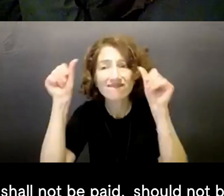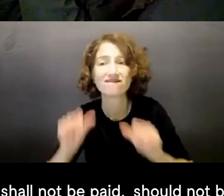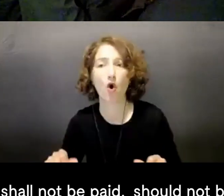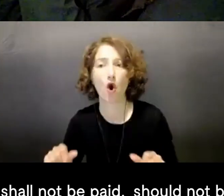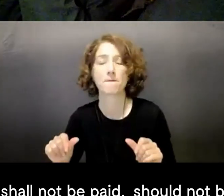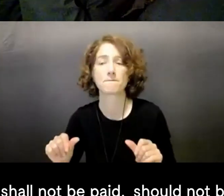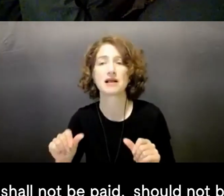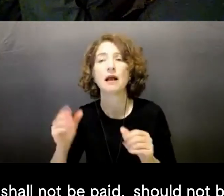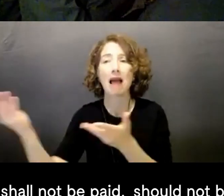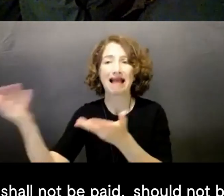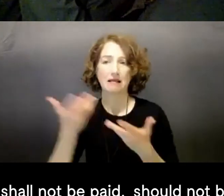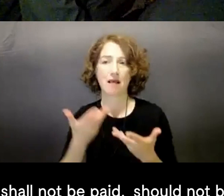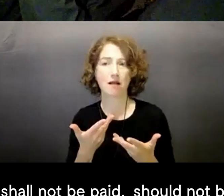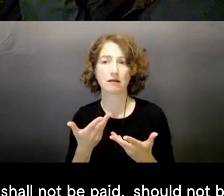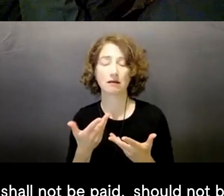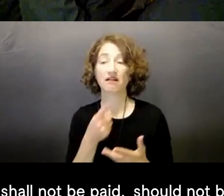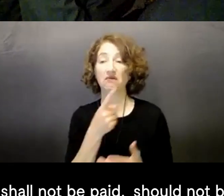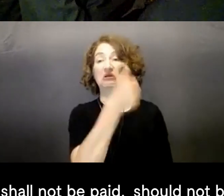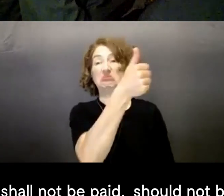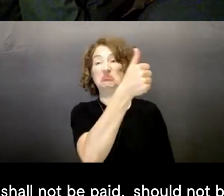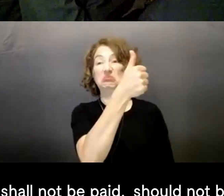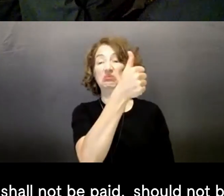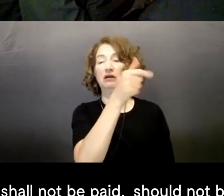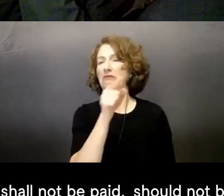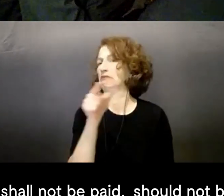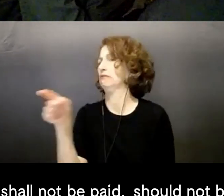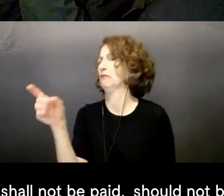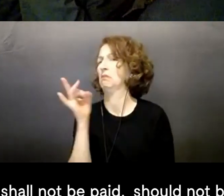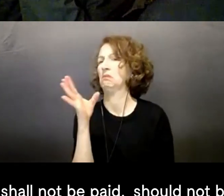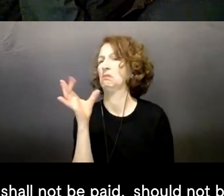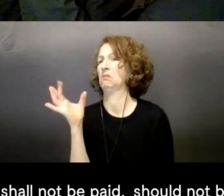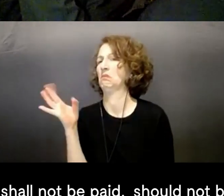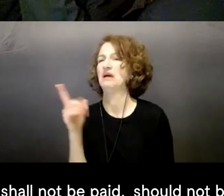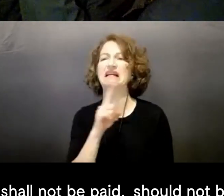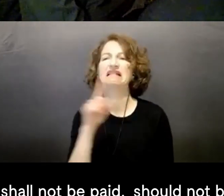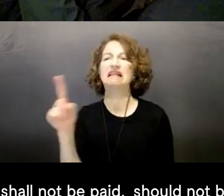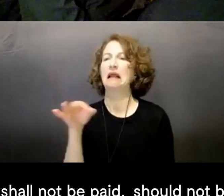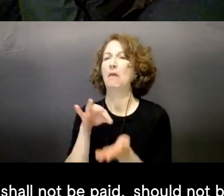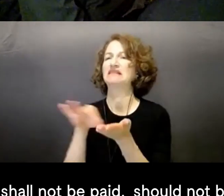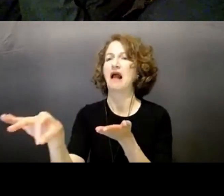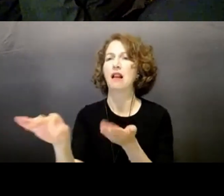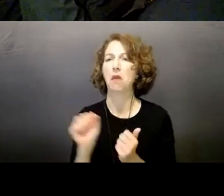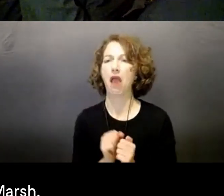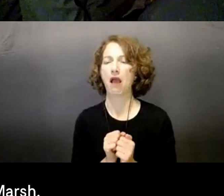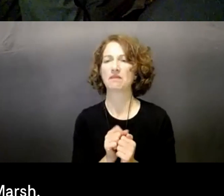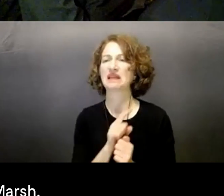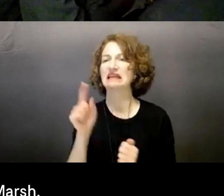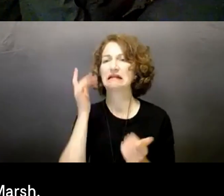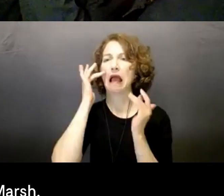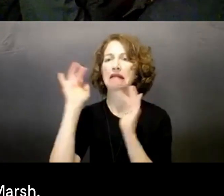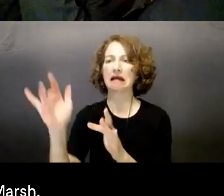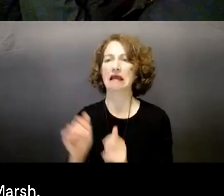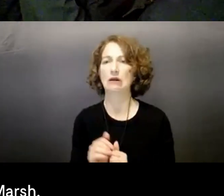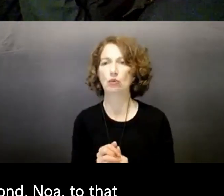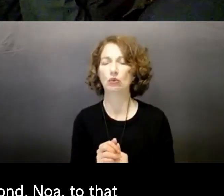and therefore shall not be invited, shall not be paid, shall not be recognized. This